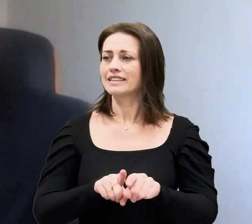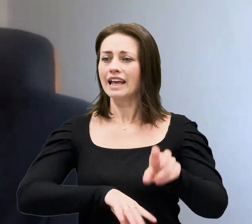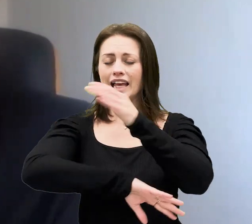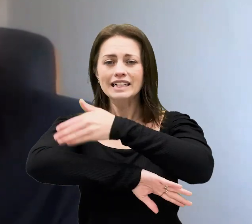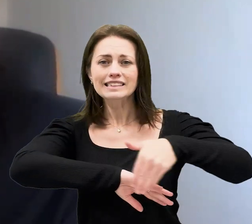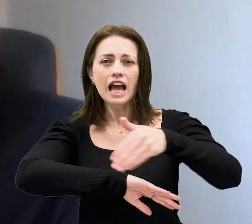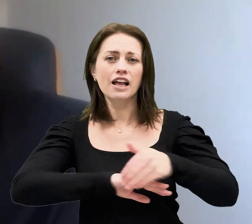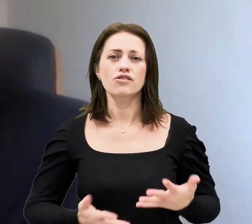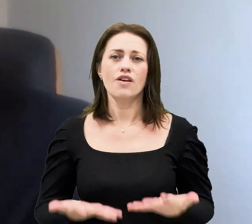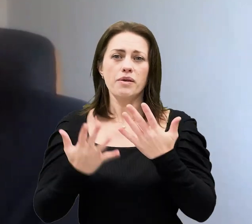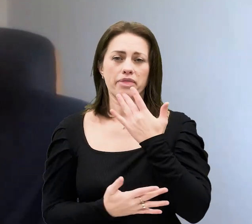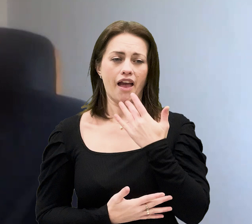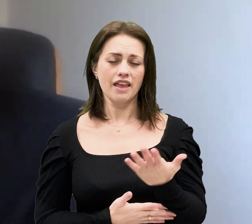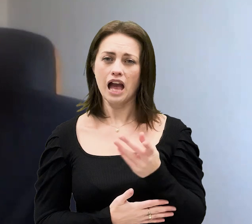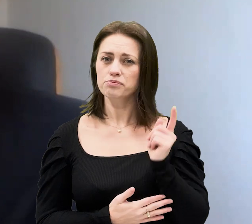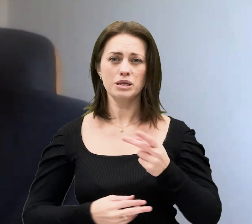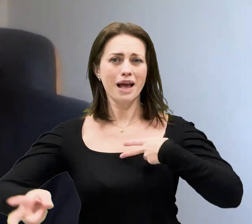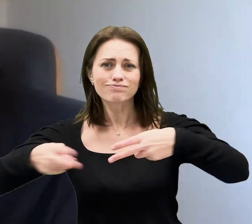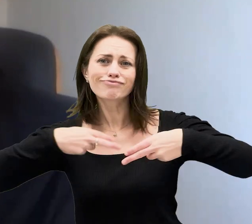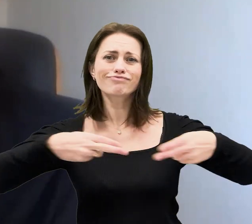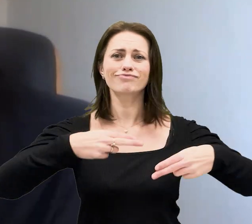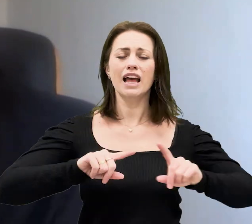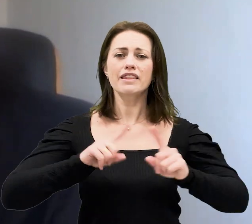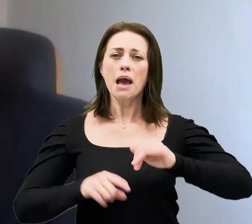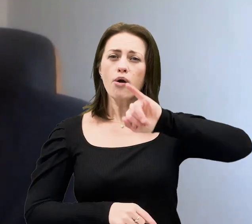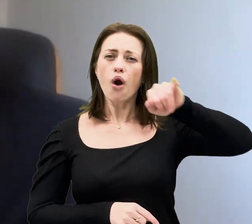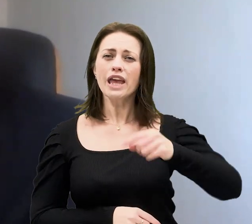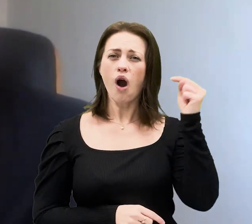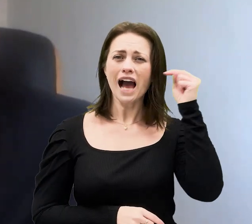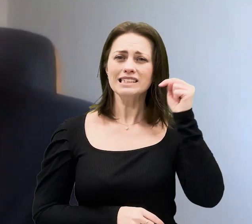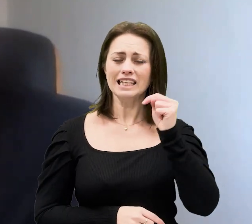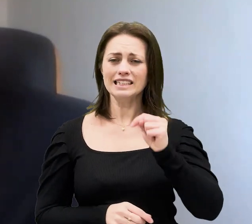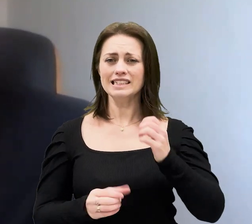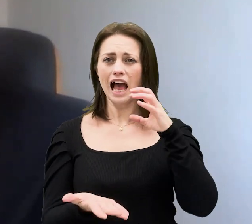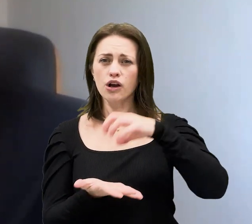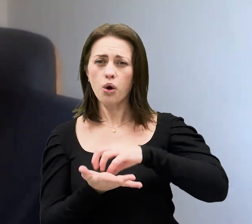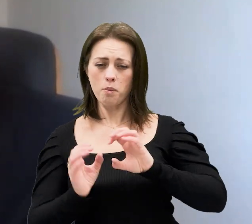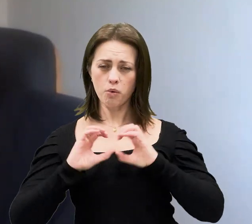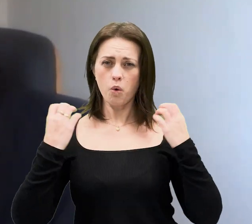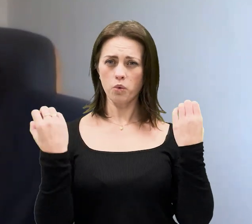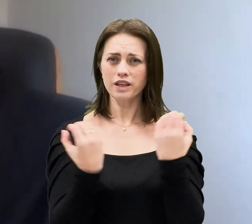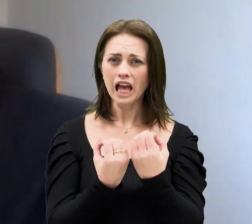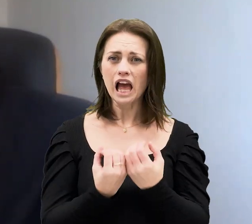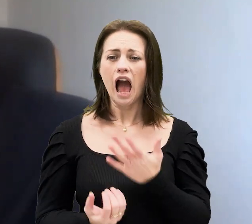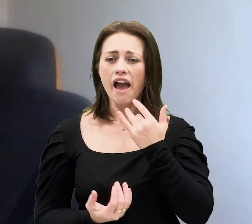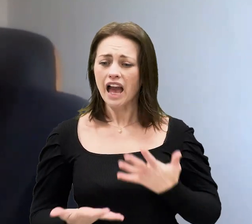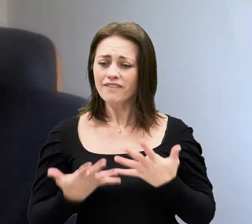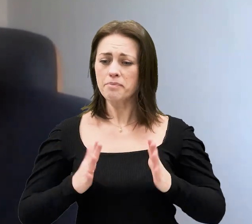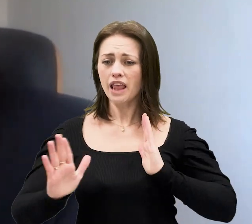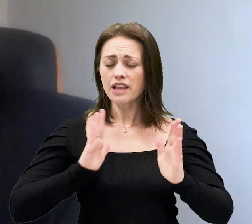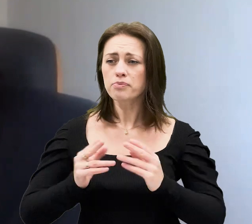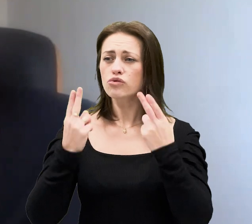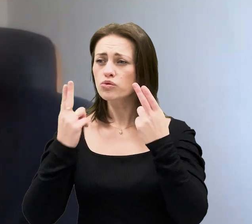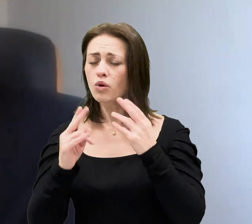go beyond the country in terms of maybe the South Asian communities all over the world. Or in